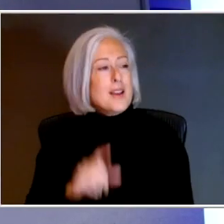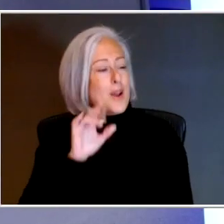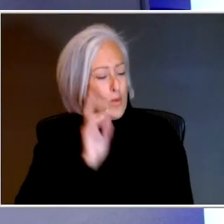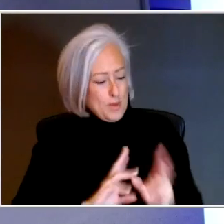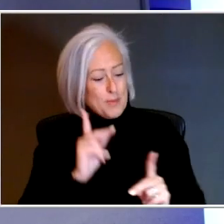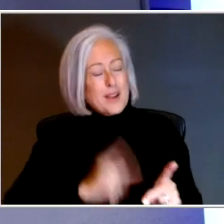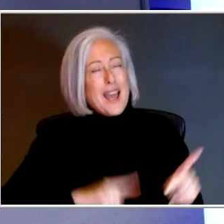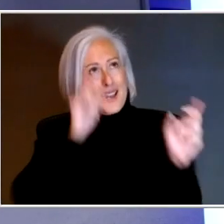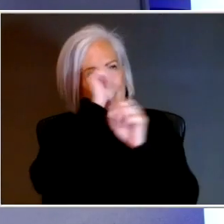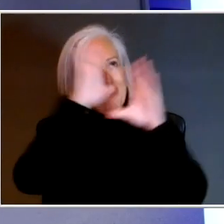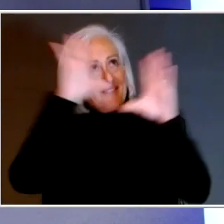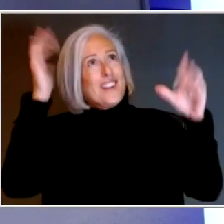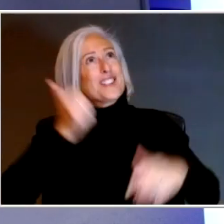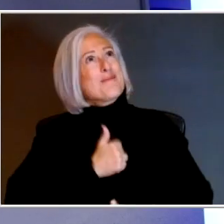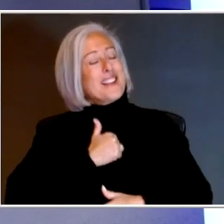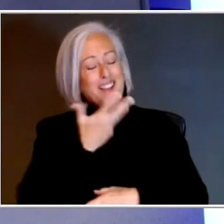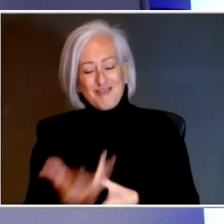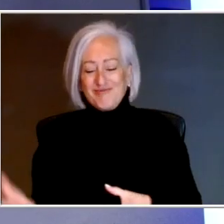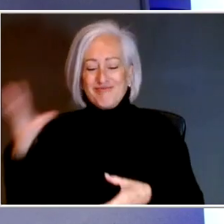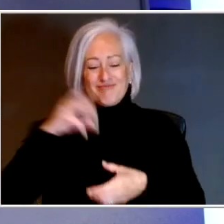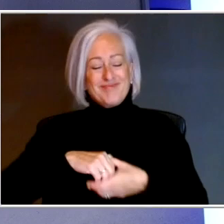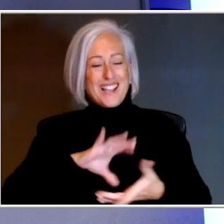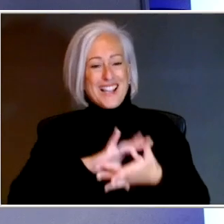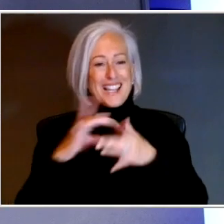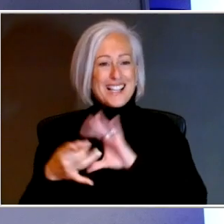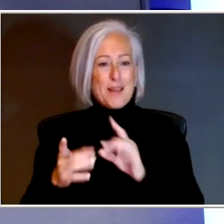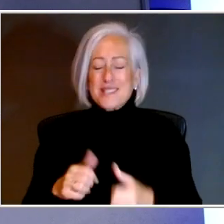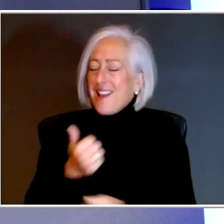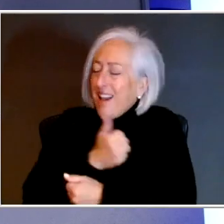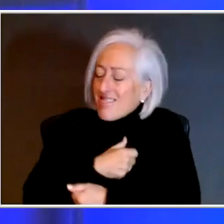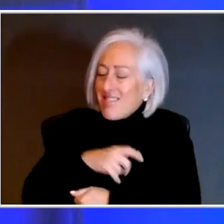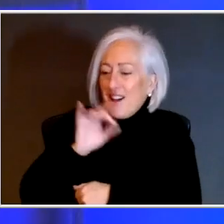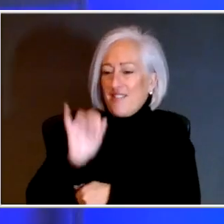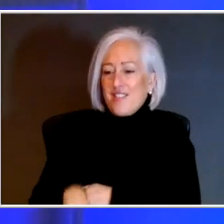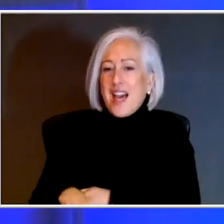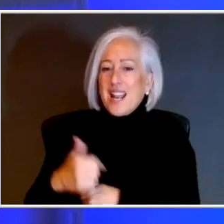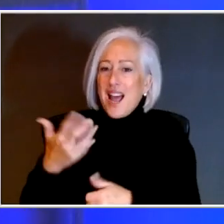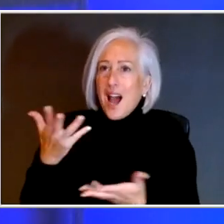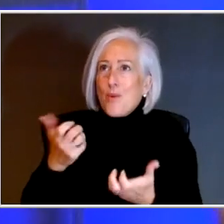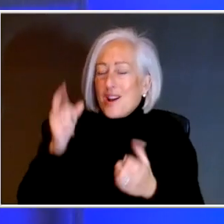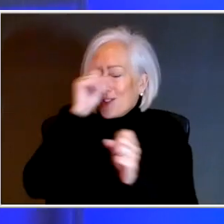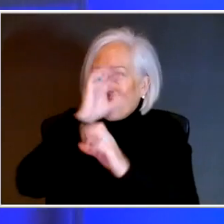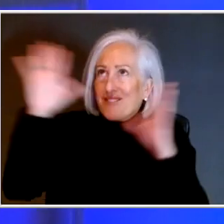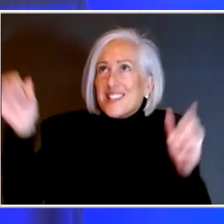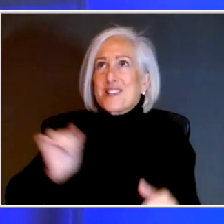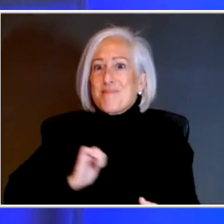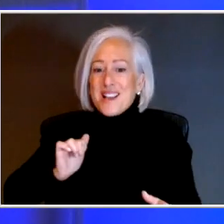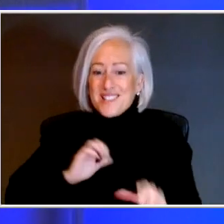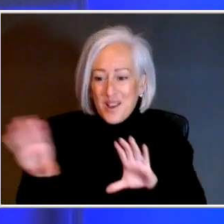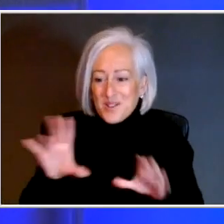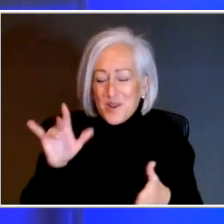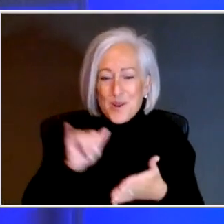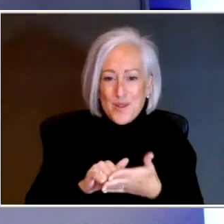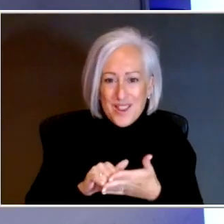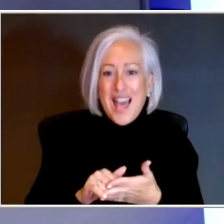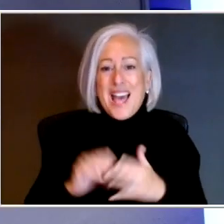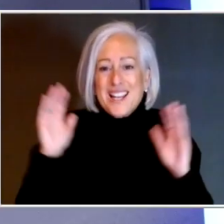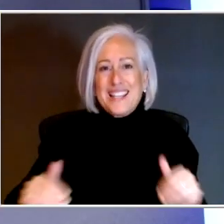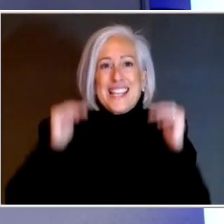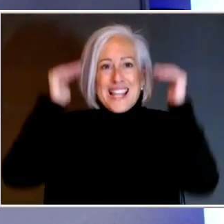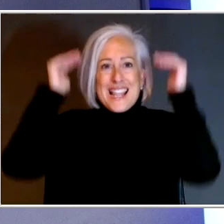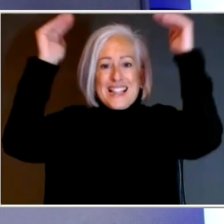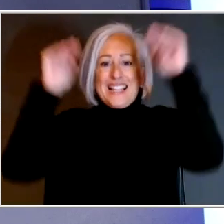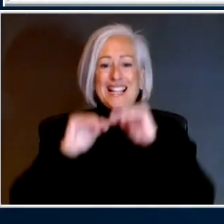standing up on that podium. Yeah, I love that. I always love to be able to envision myself being able to do something to that elite level. Something that's